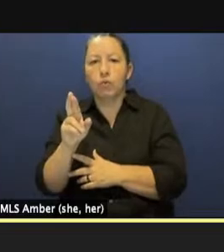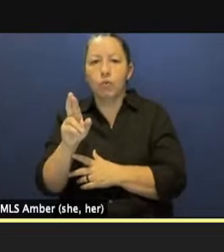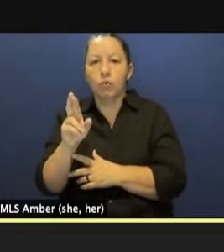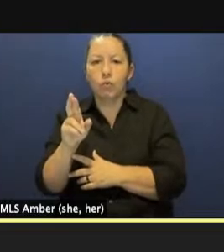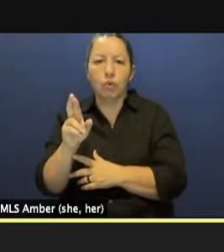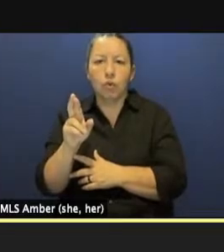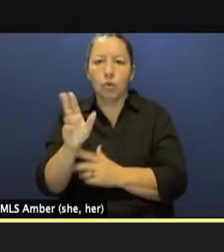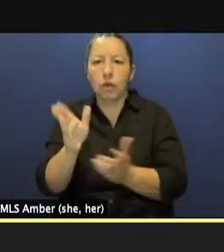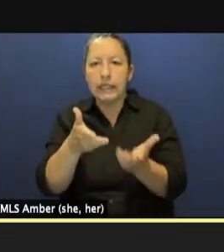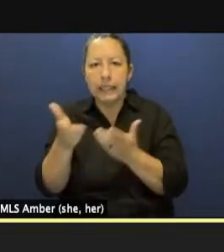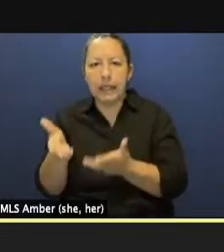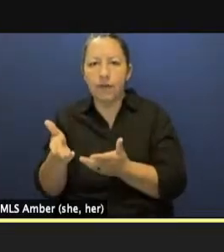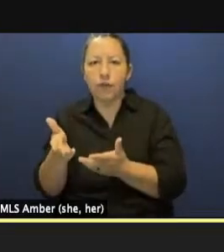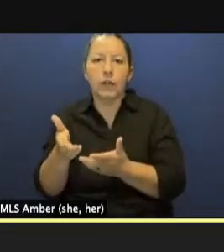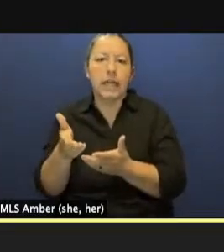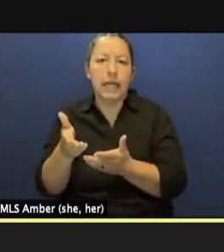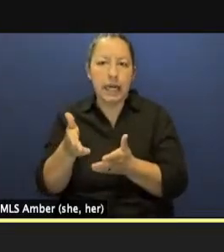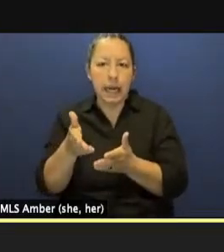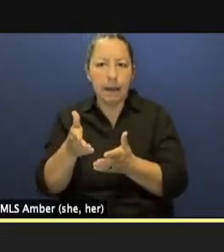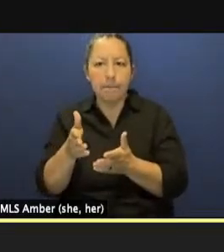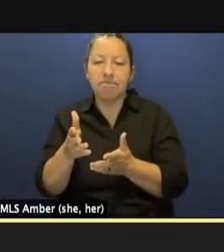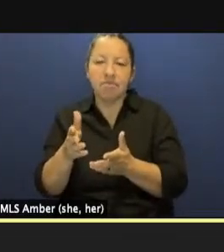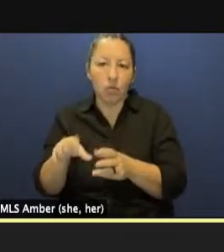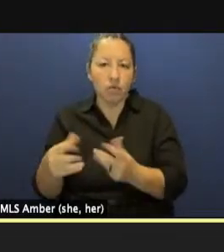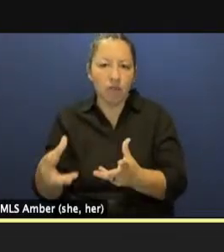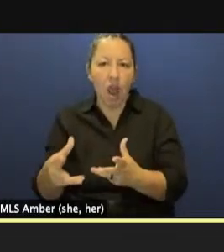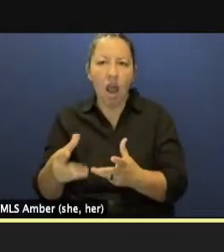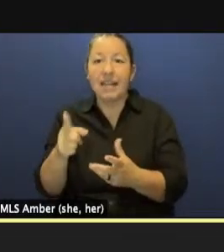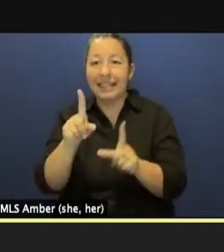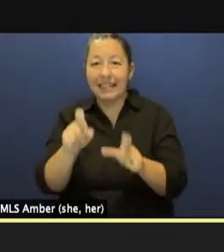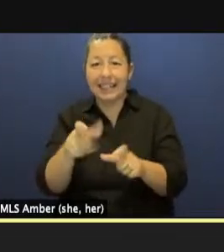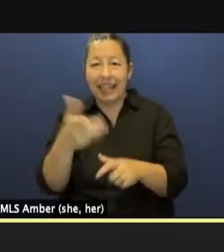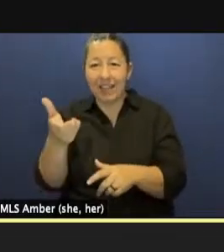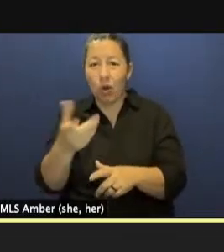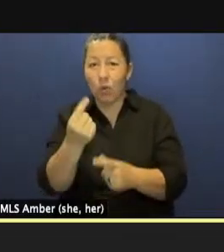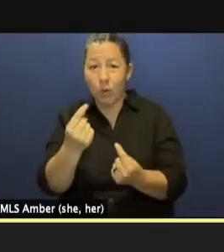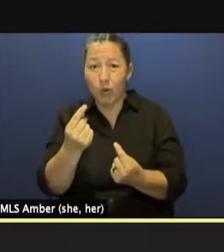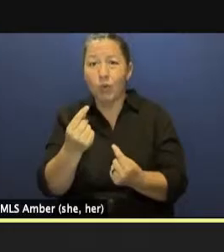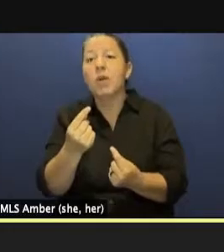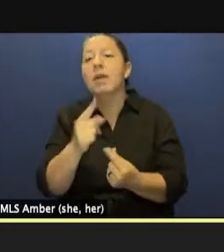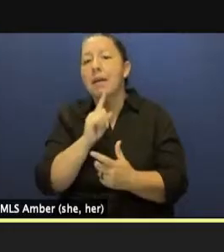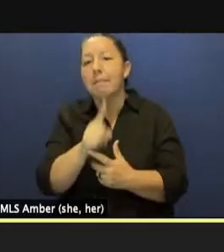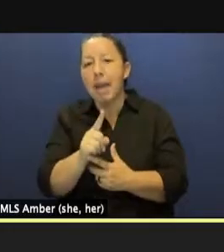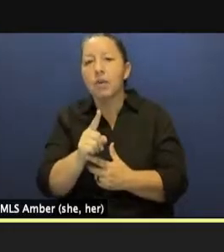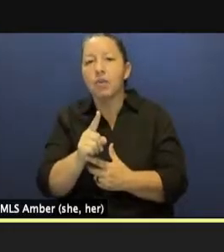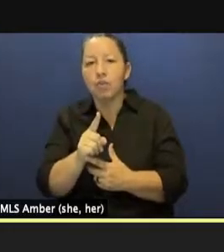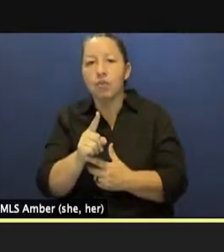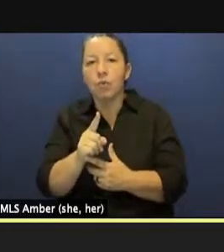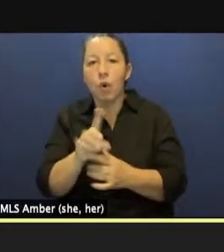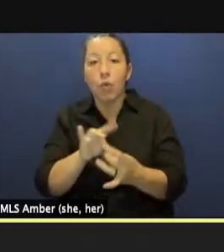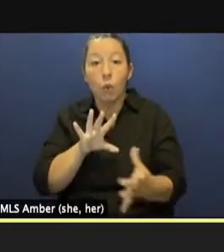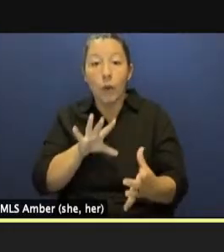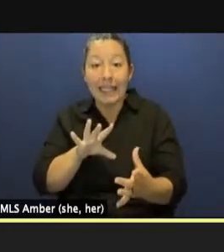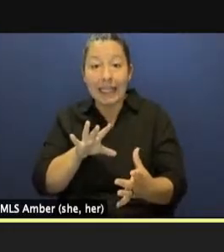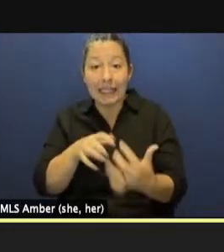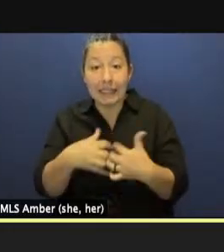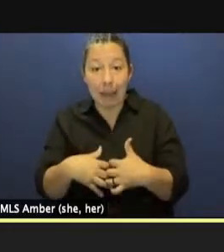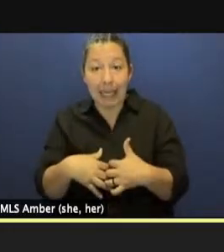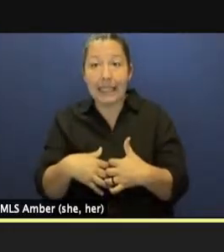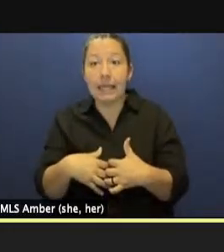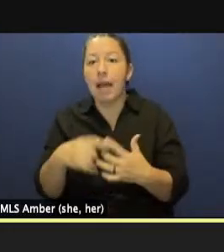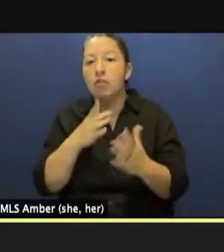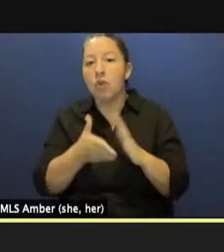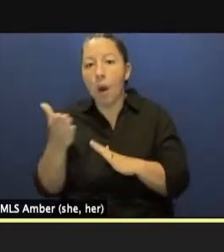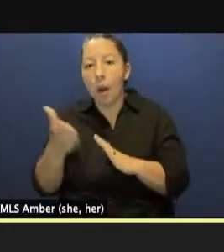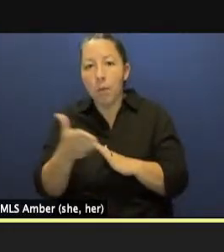delivery means. And so this test here was just making sure that the rover release mechanism operated after what